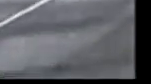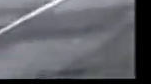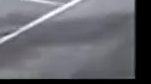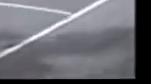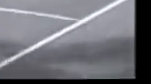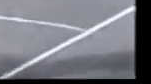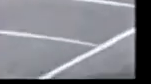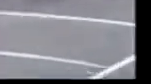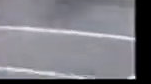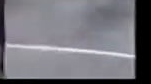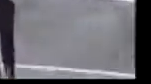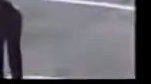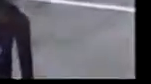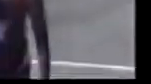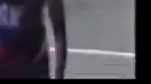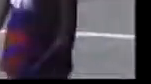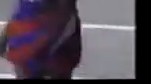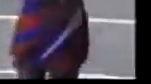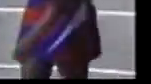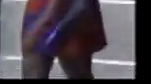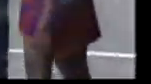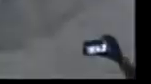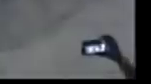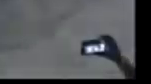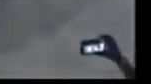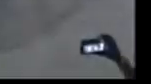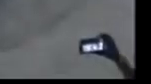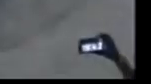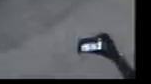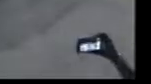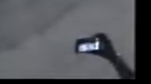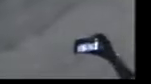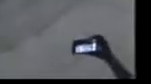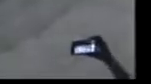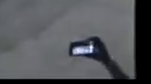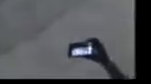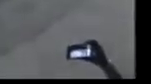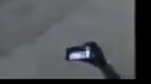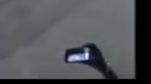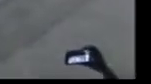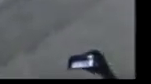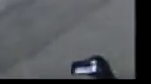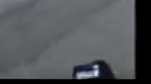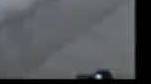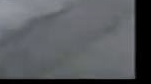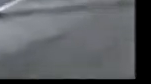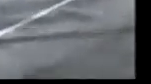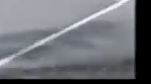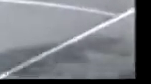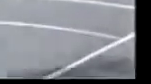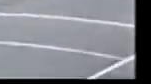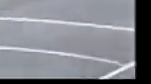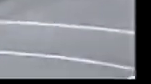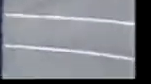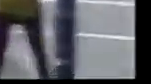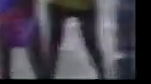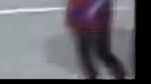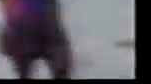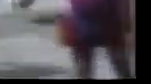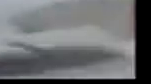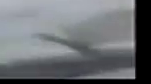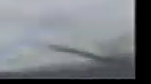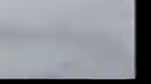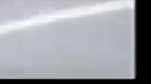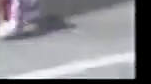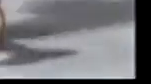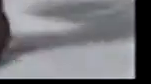as mere bystanders. And then Holder showed that from near or far, she had it covered. 15